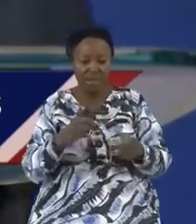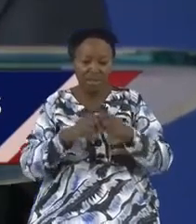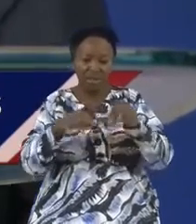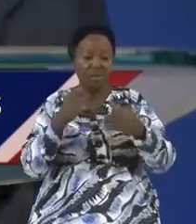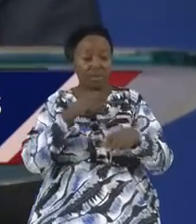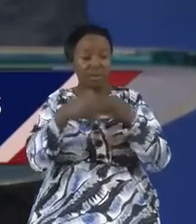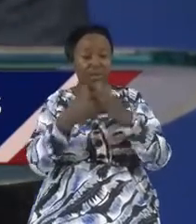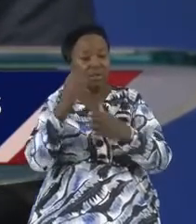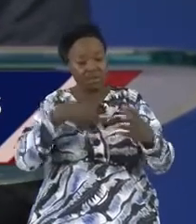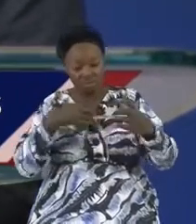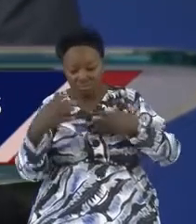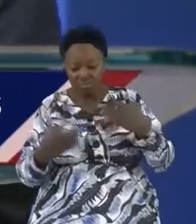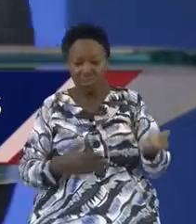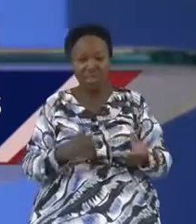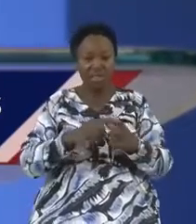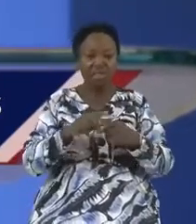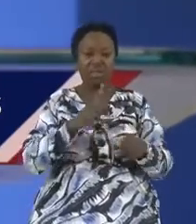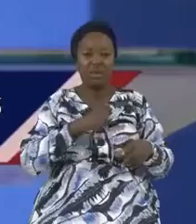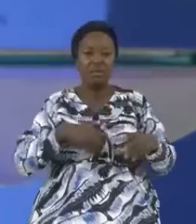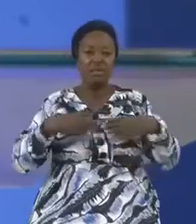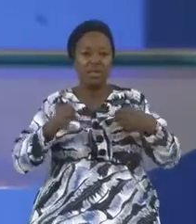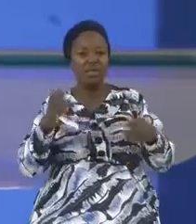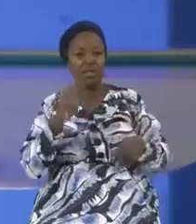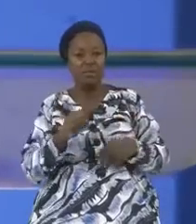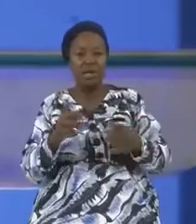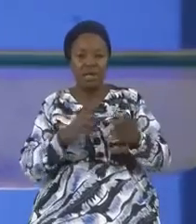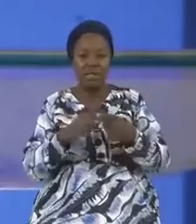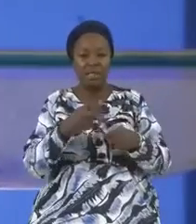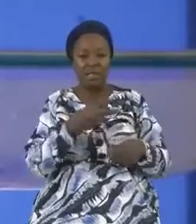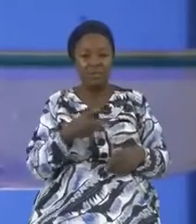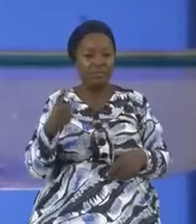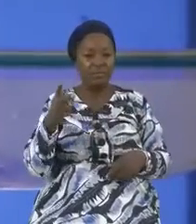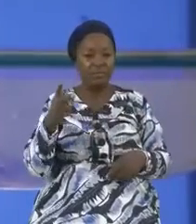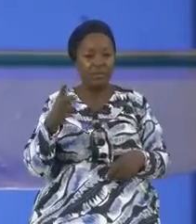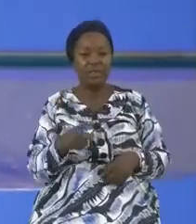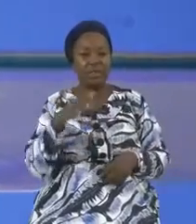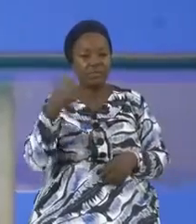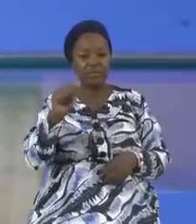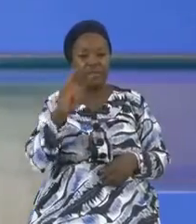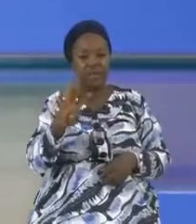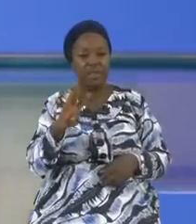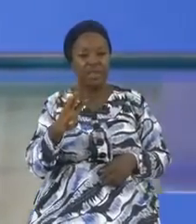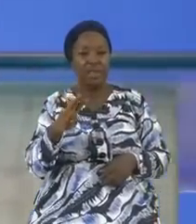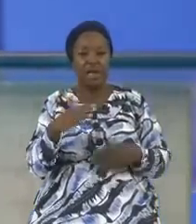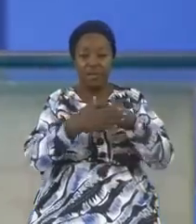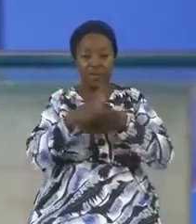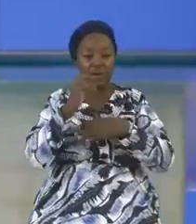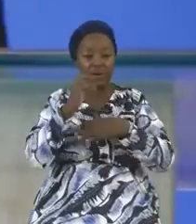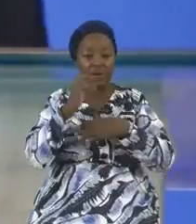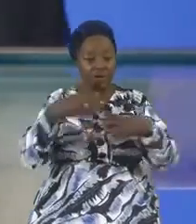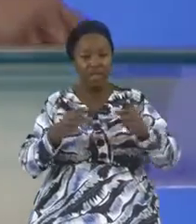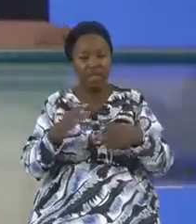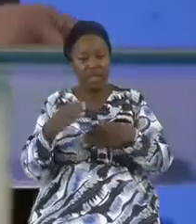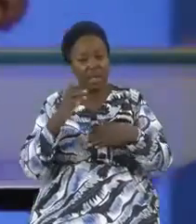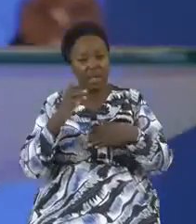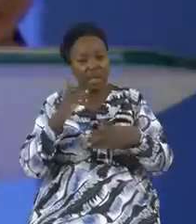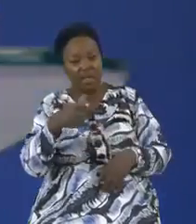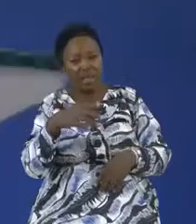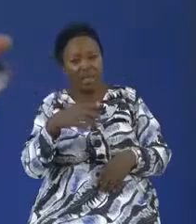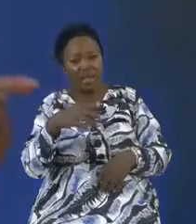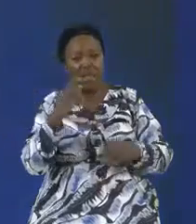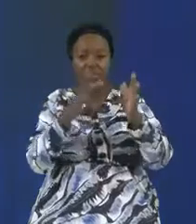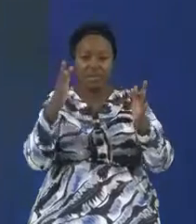the Lord healed him. Look at verse 14. After he was healed, afterward, Jesus